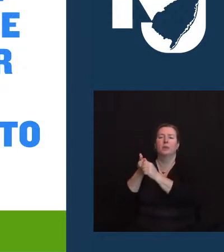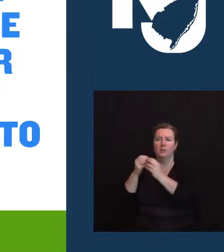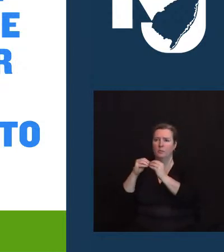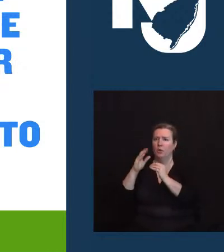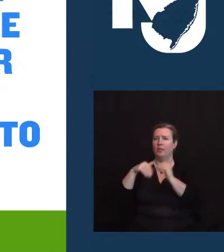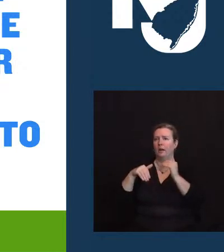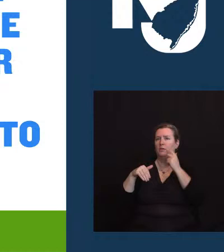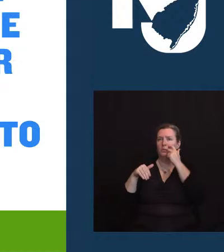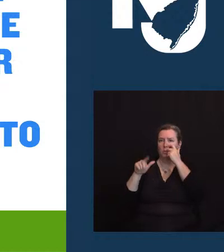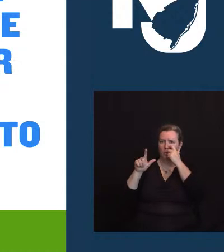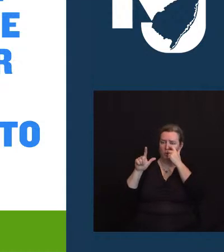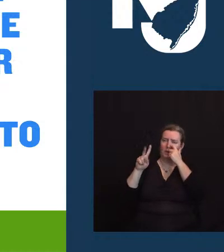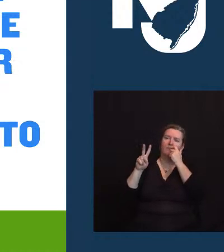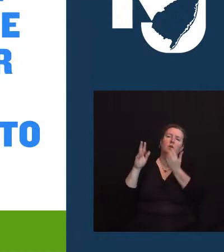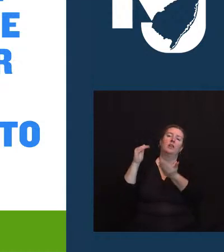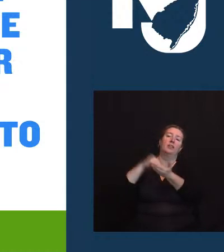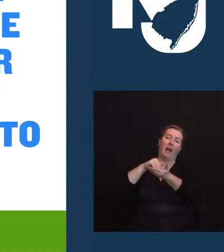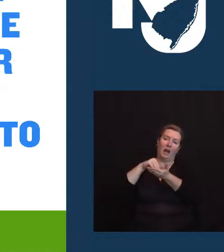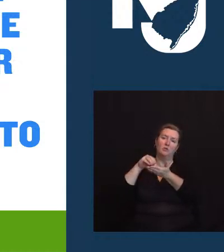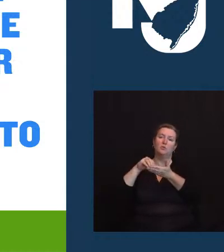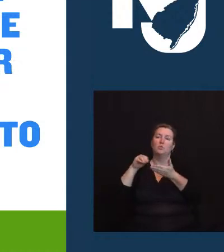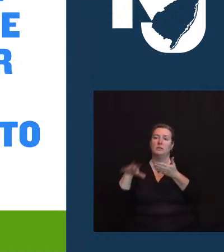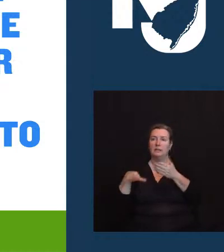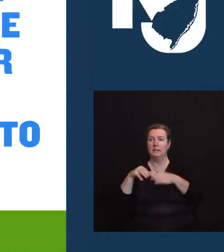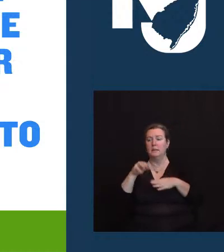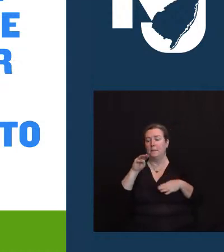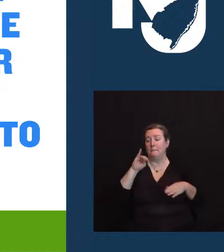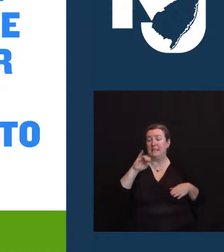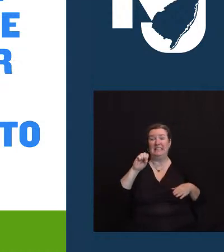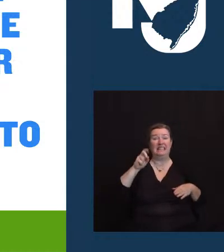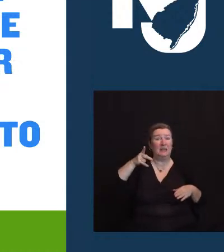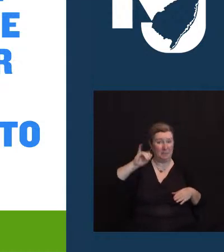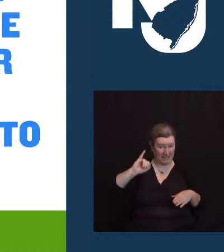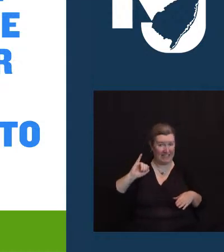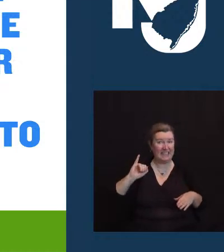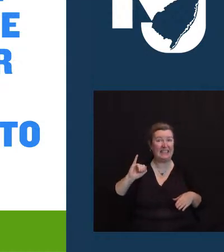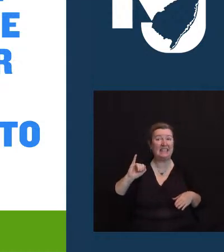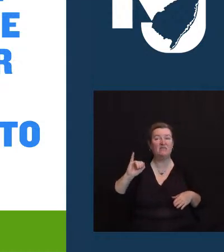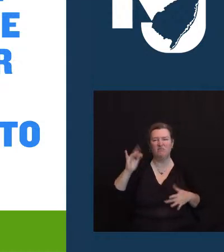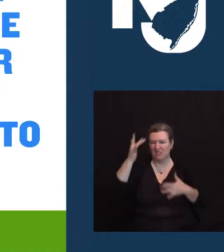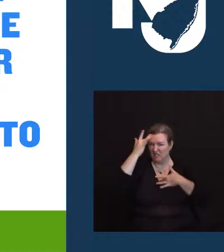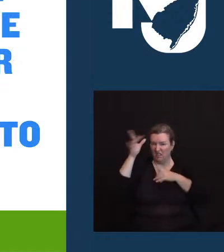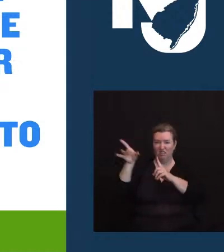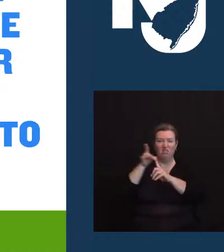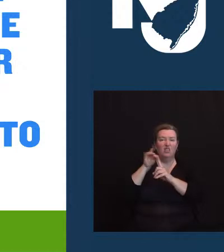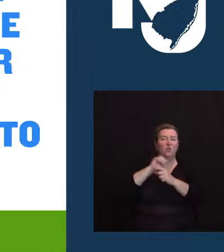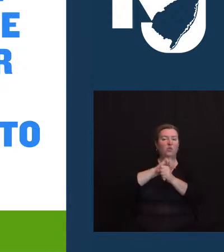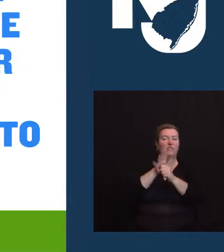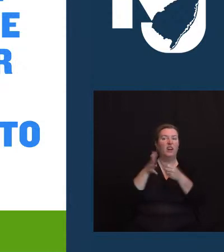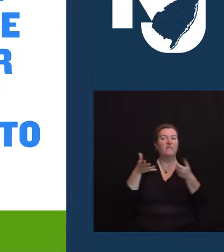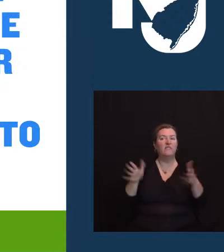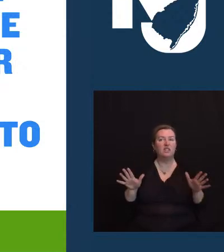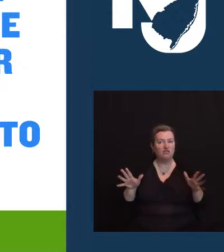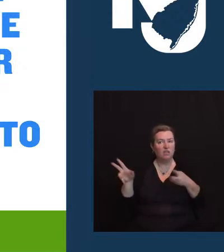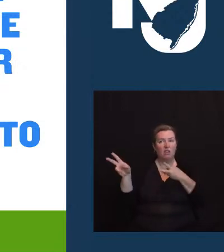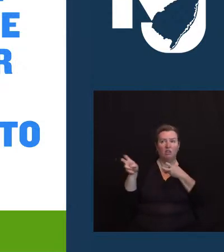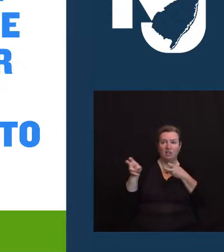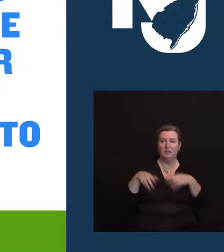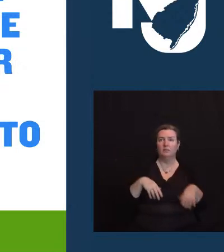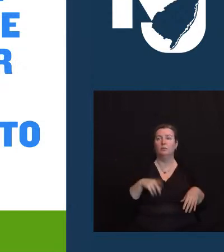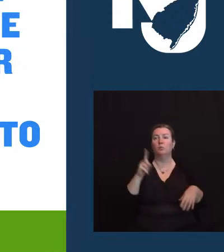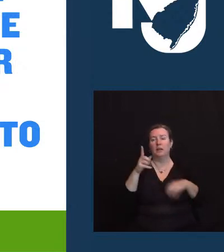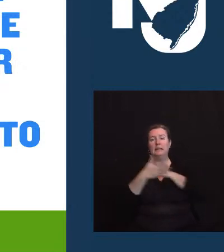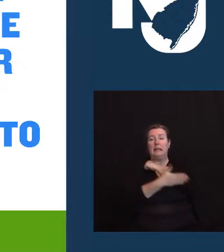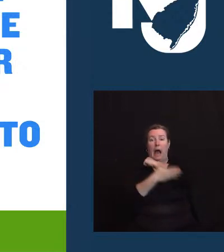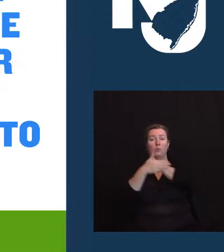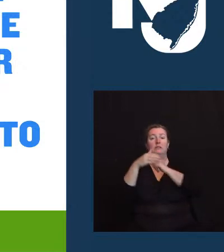across Mississippi have been exposed. Ware County, Georgia, closed all of its schools. In Texas, multiple districts have